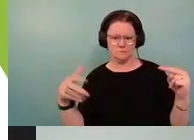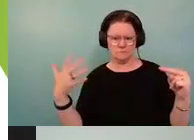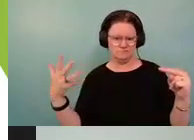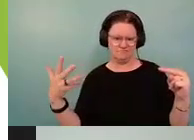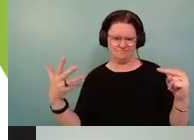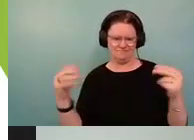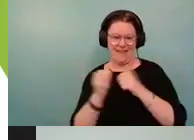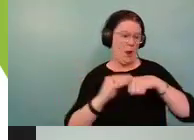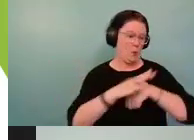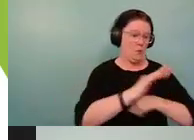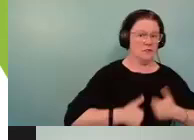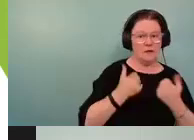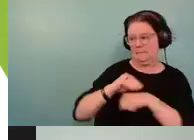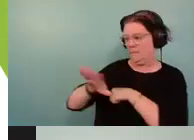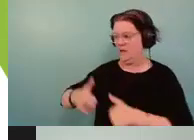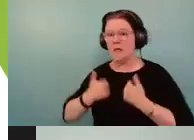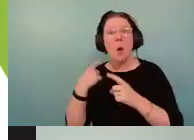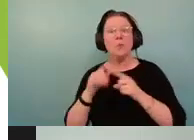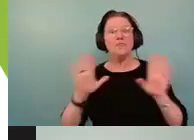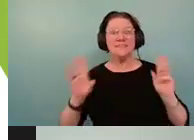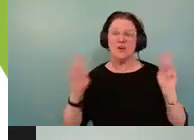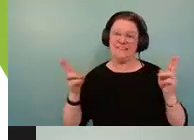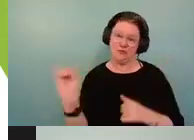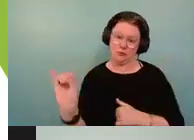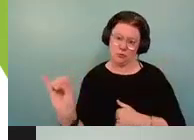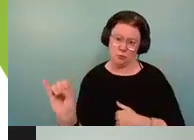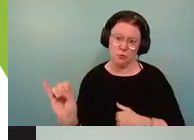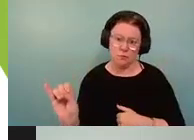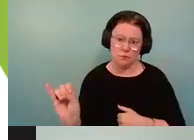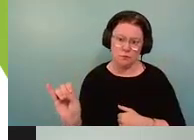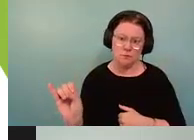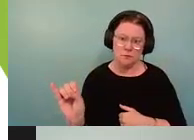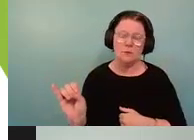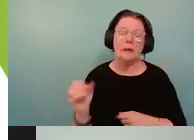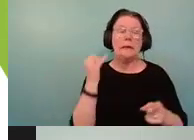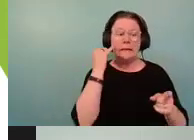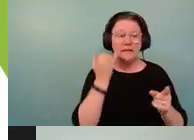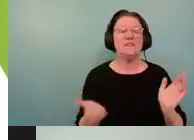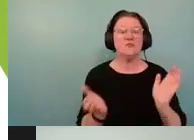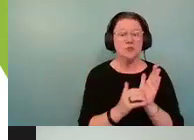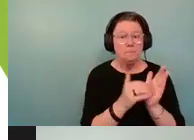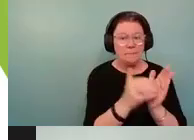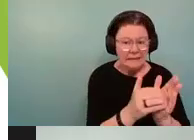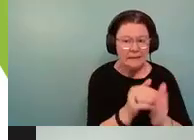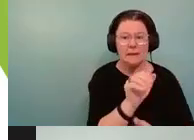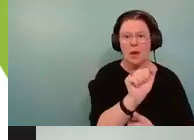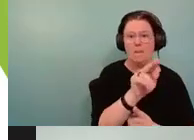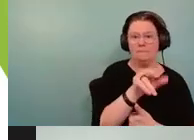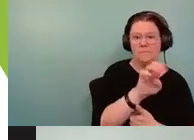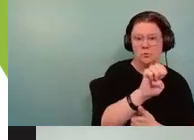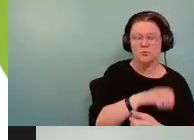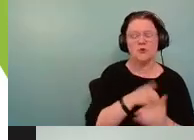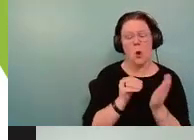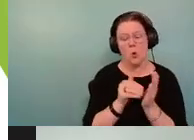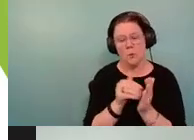it impacts them and how their history looks as well. Because if this is repeated abuse or repeated trauma, that can